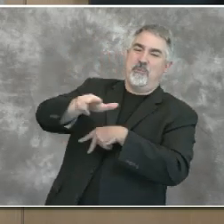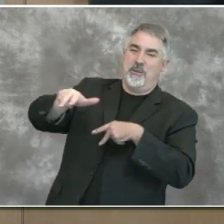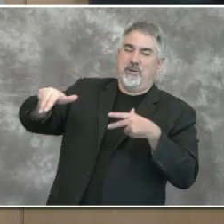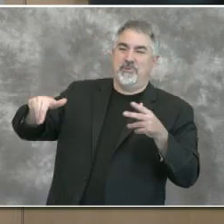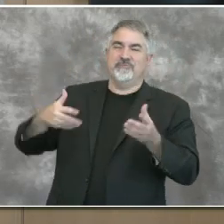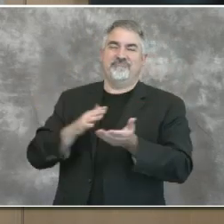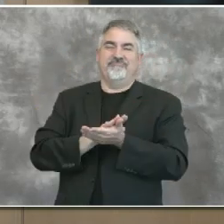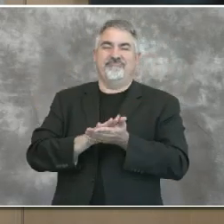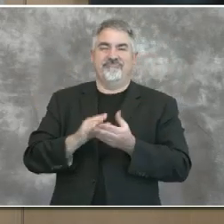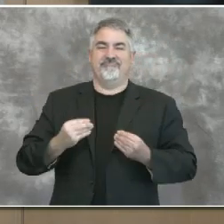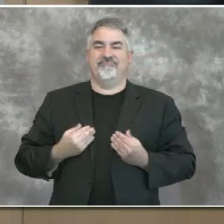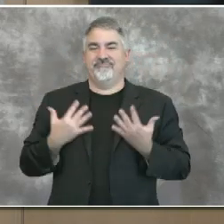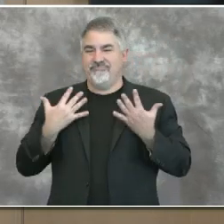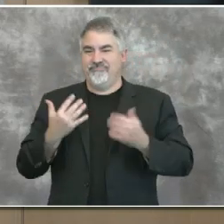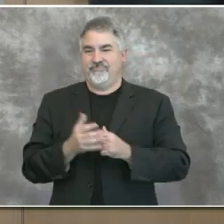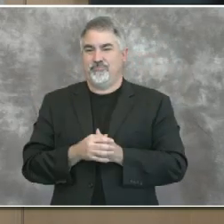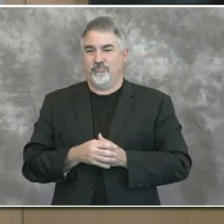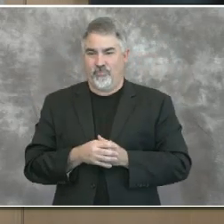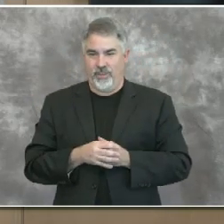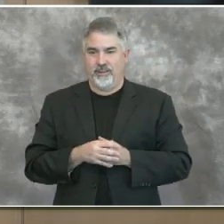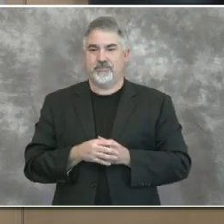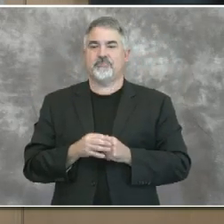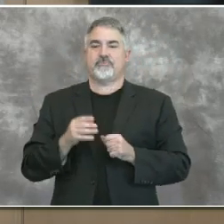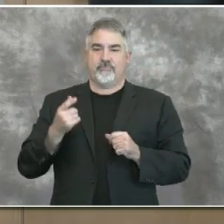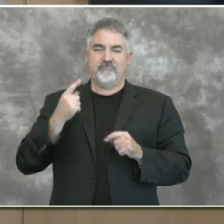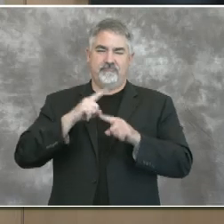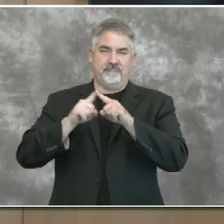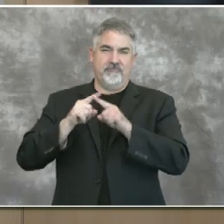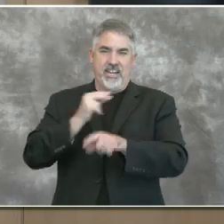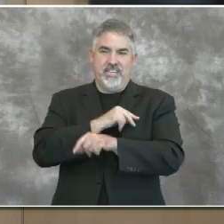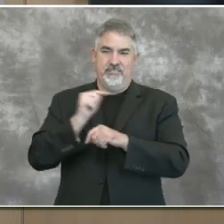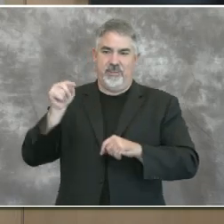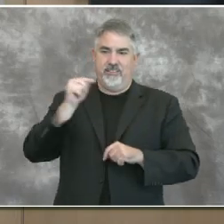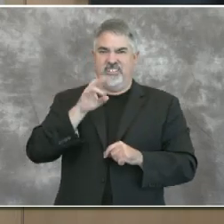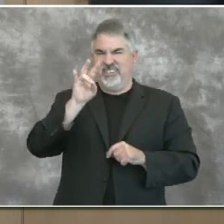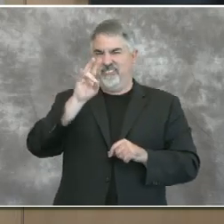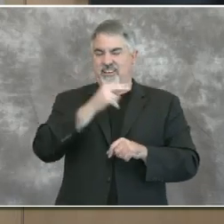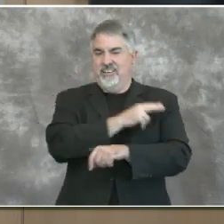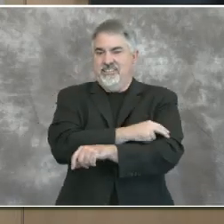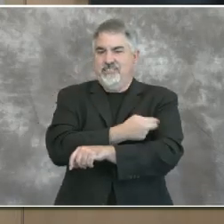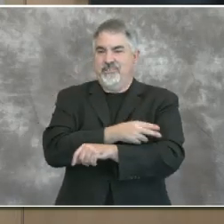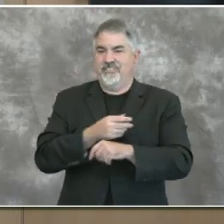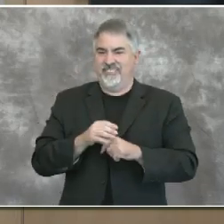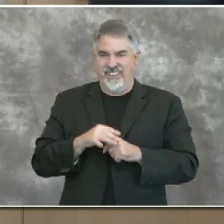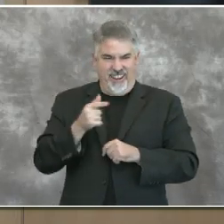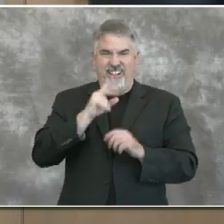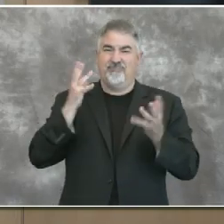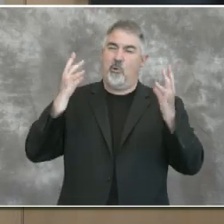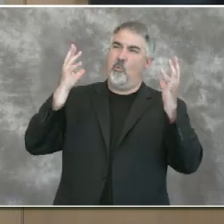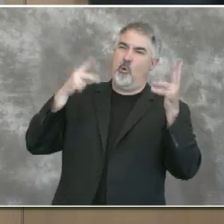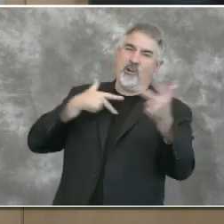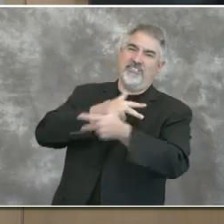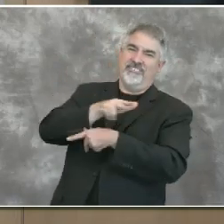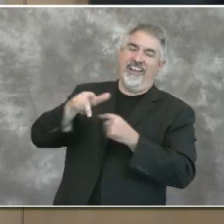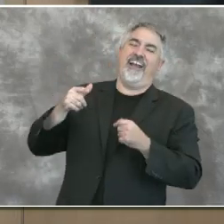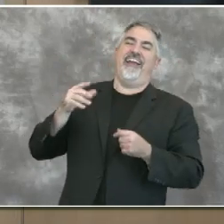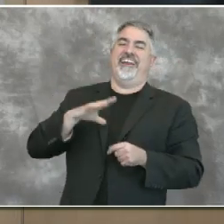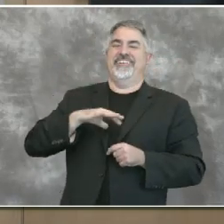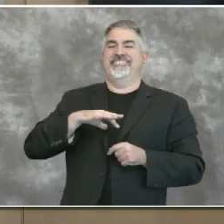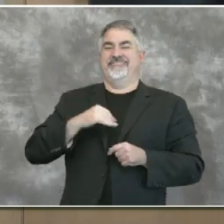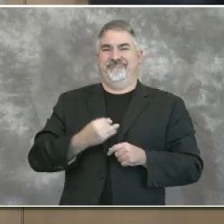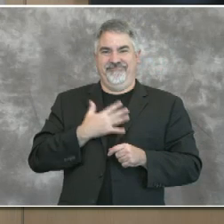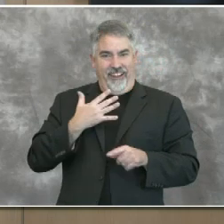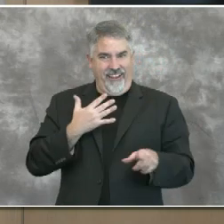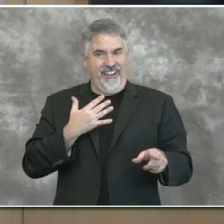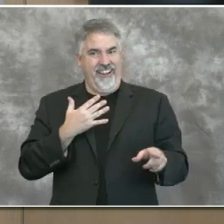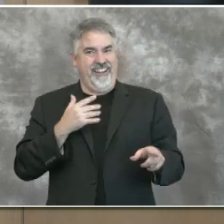at Alvarado Hospital. Tributes like this are truly inspiring, and they are happening not just in San Diego, but in other